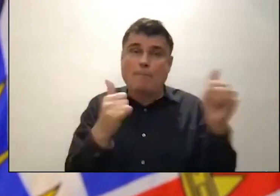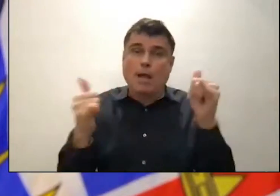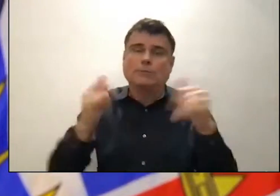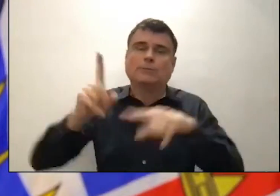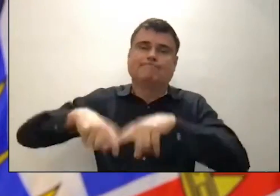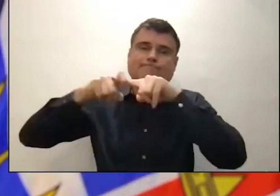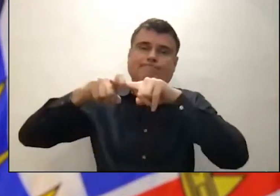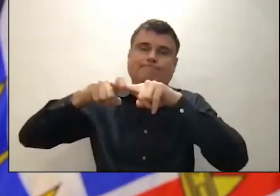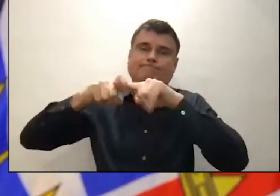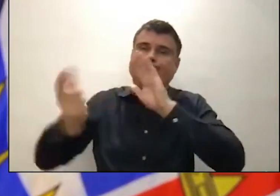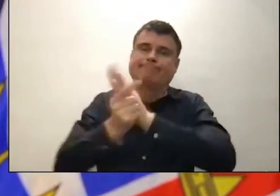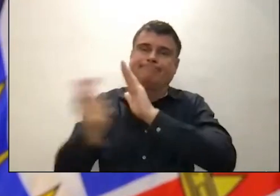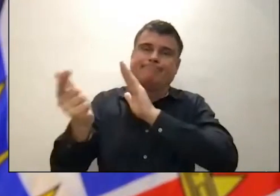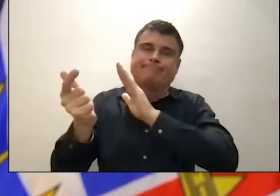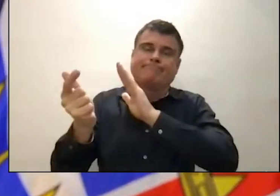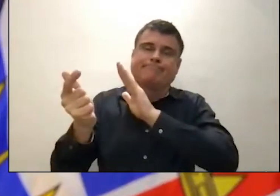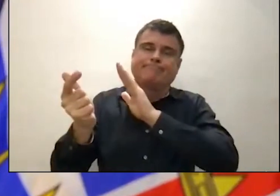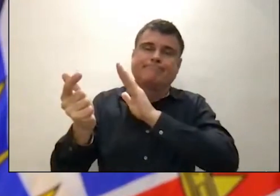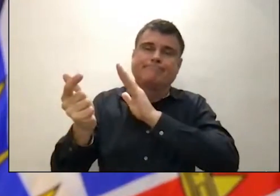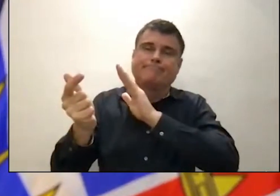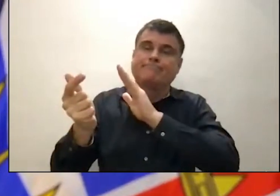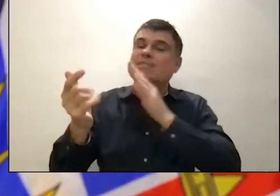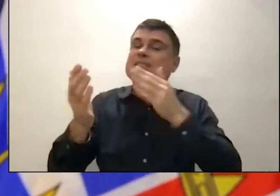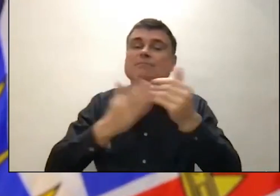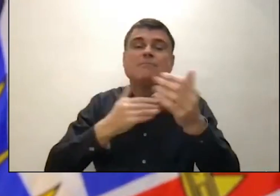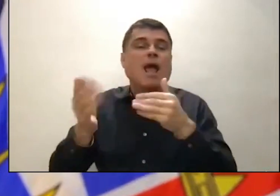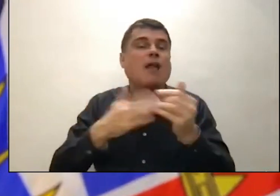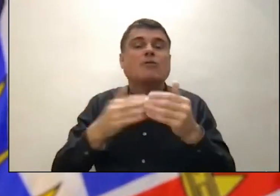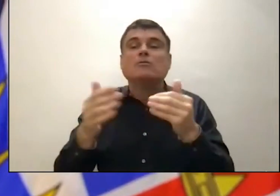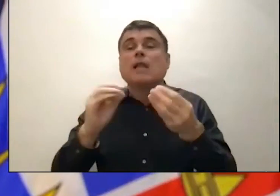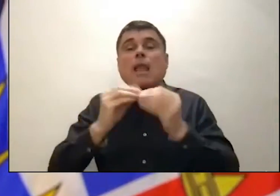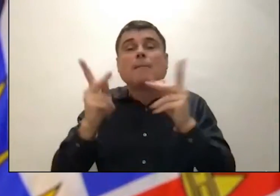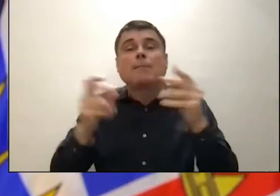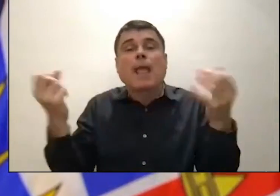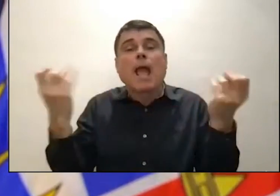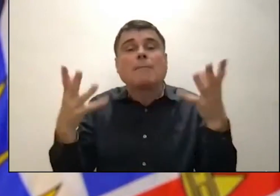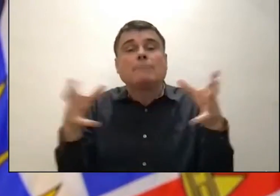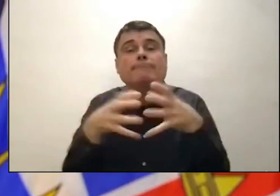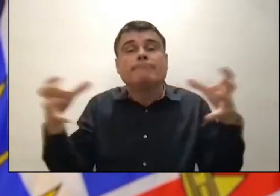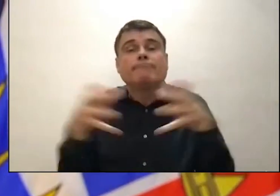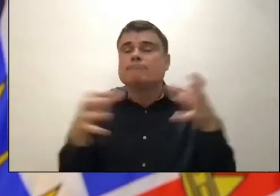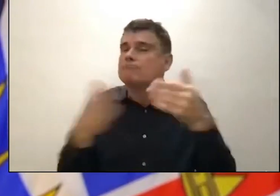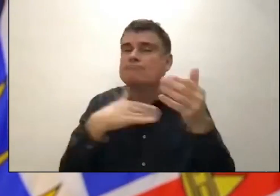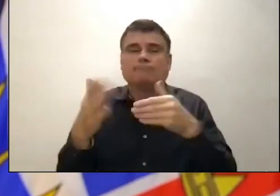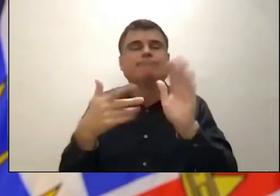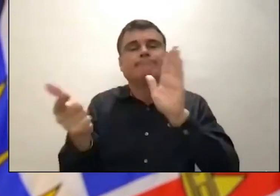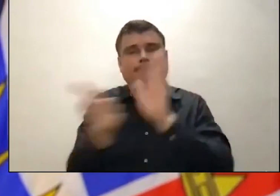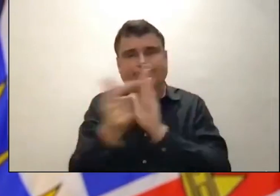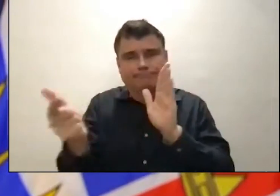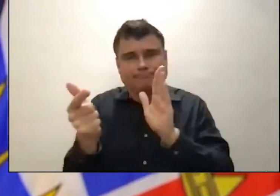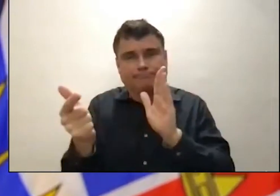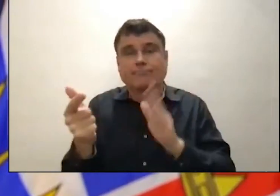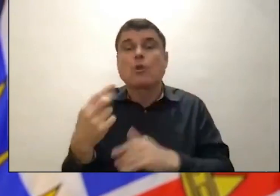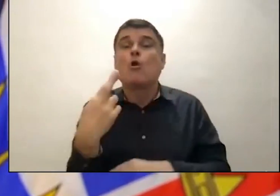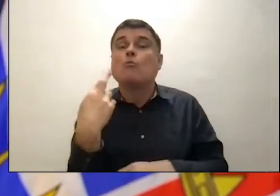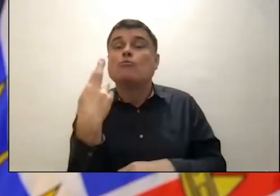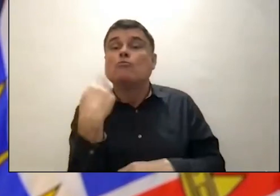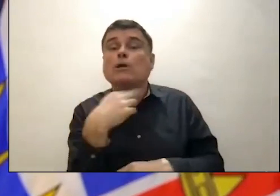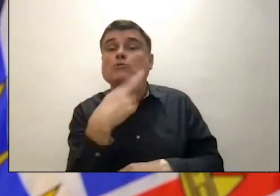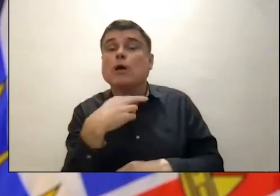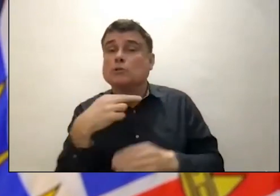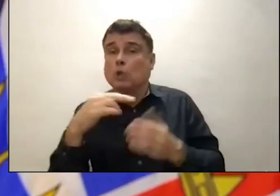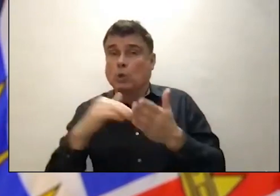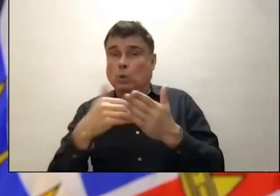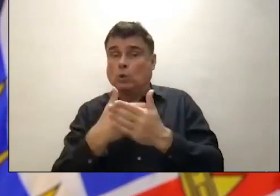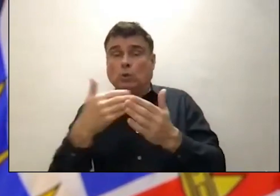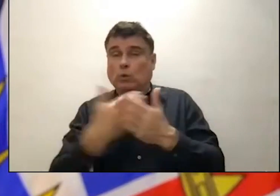restaurants can continue to operate at full capacity and can have New Year's Eve meals, but we also have some amendments to the food and liquor service